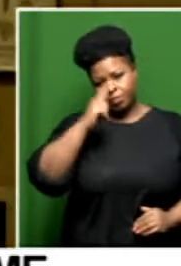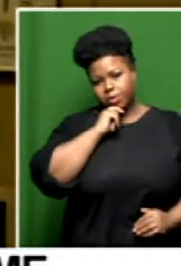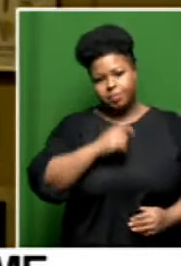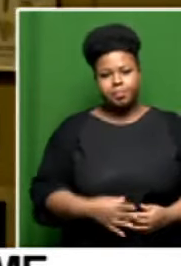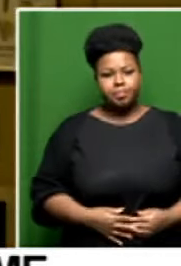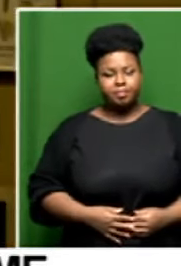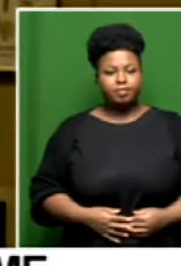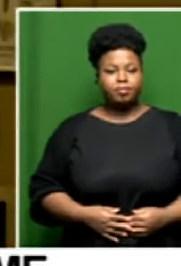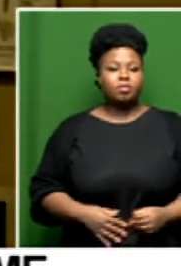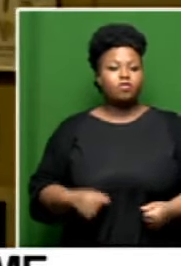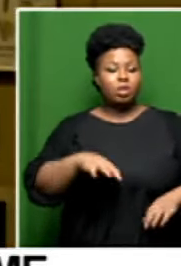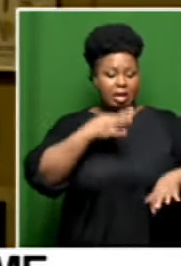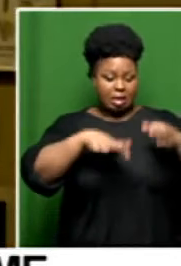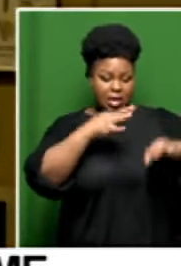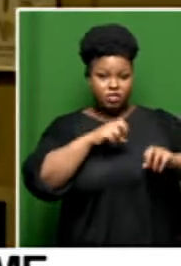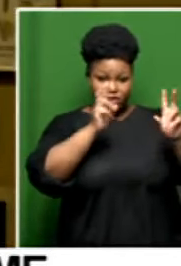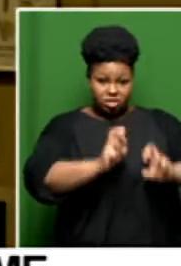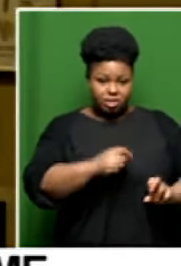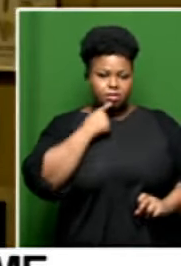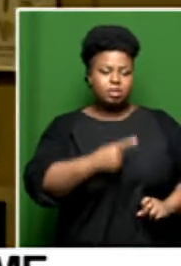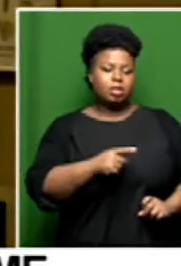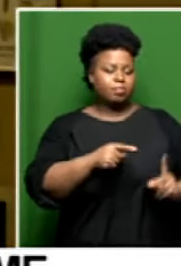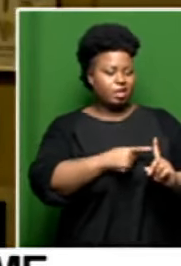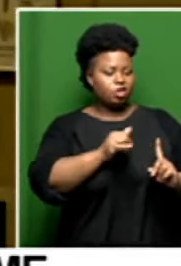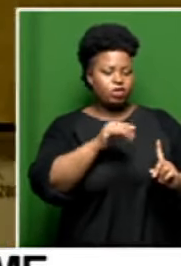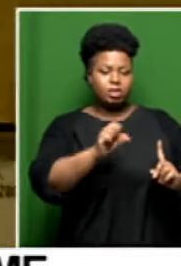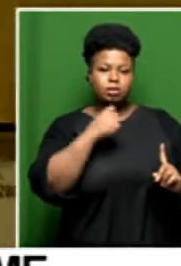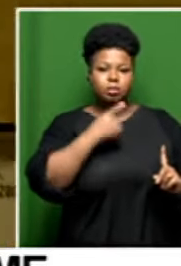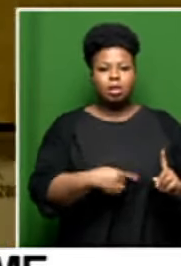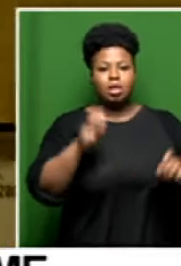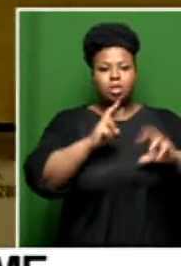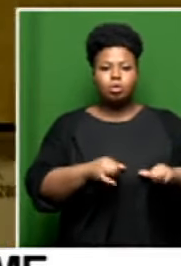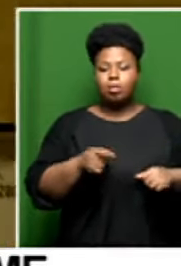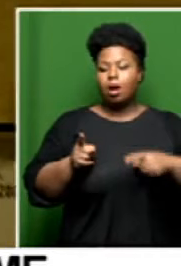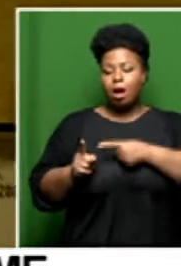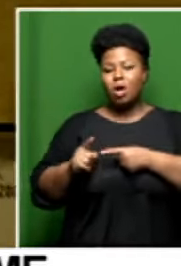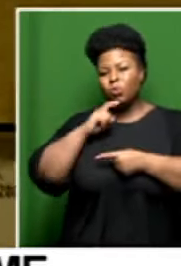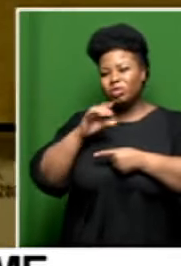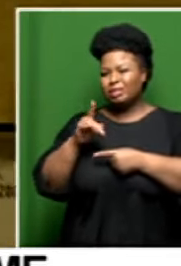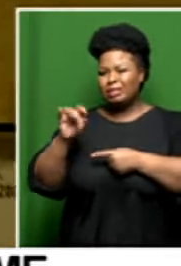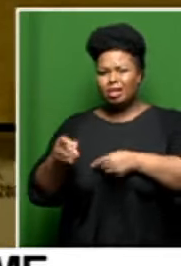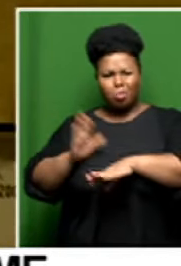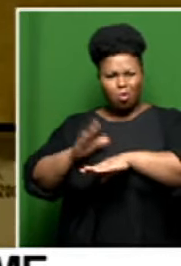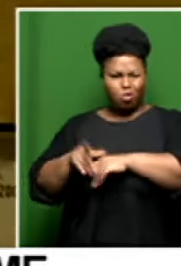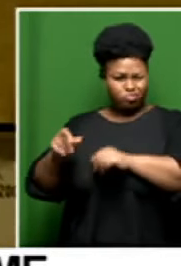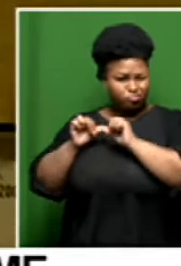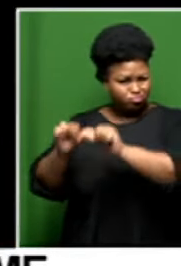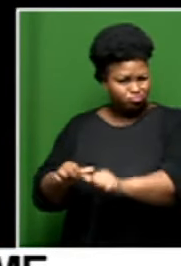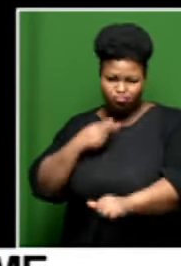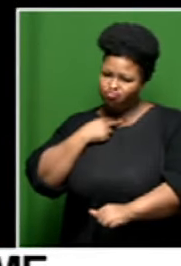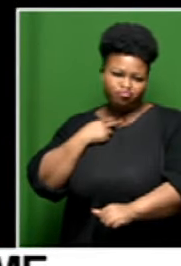a.m. Energy analyst Chris Yellen says Eskom's continuous use of diesel generators is not